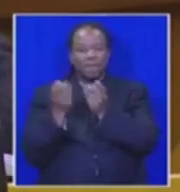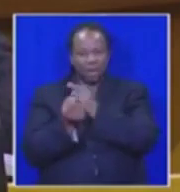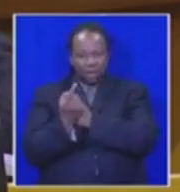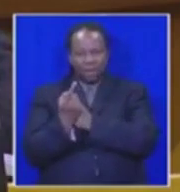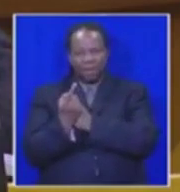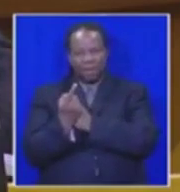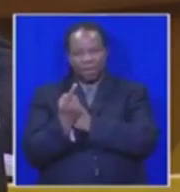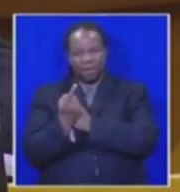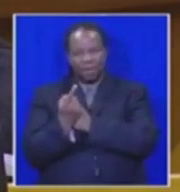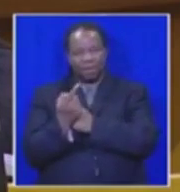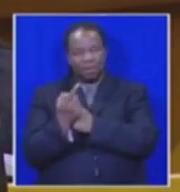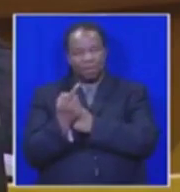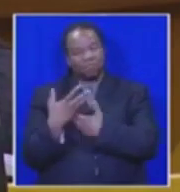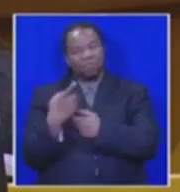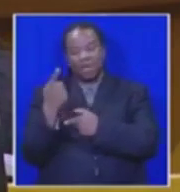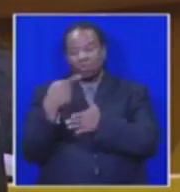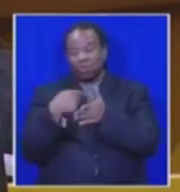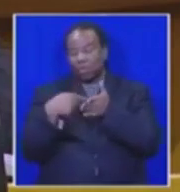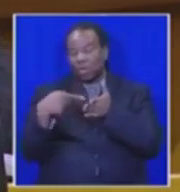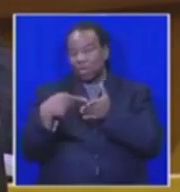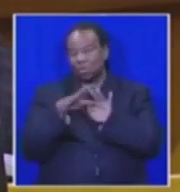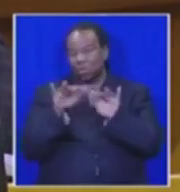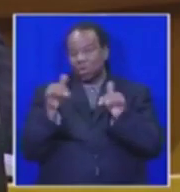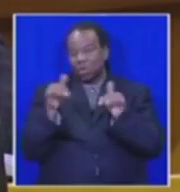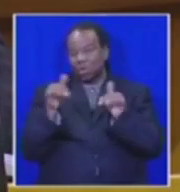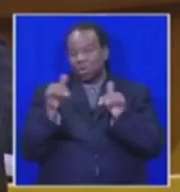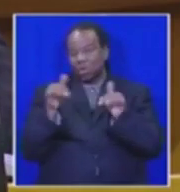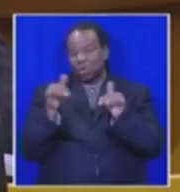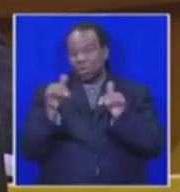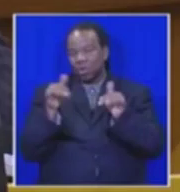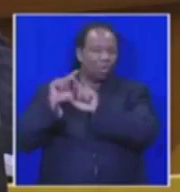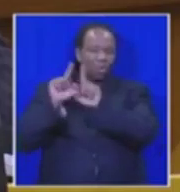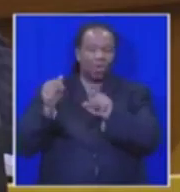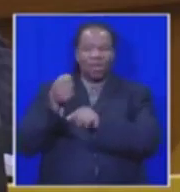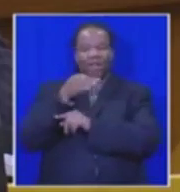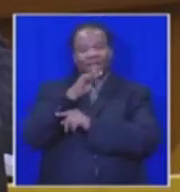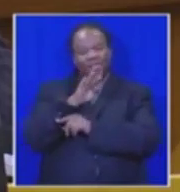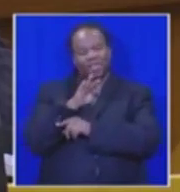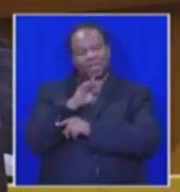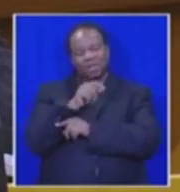The Imbizo focus week of 30 November to 6 December